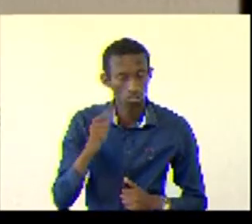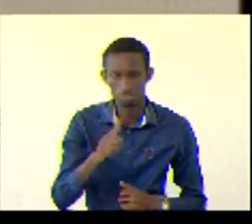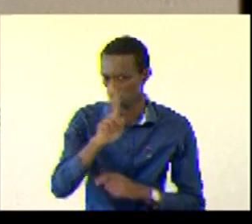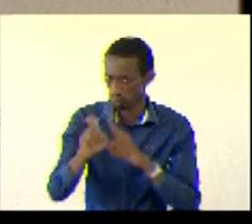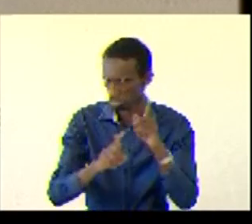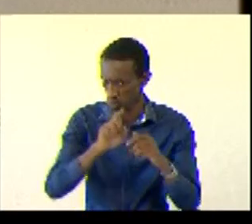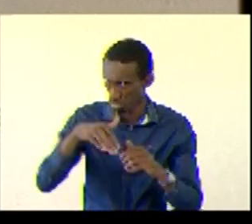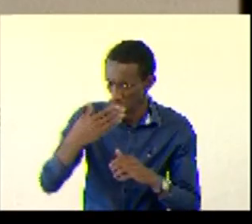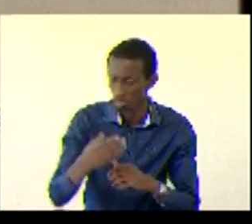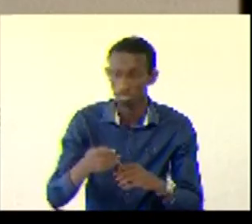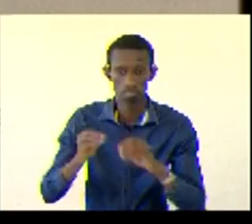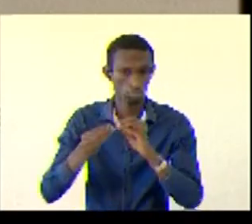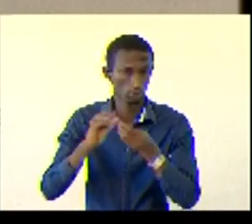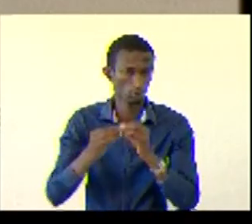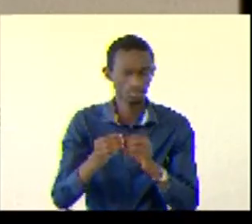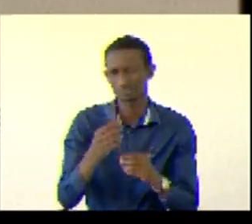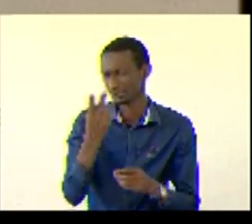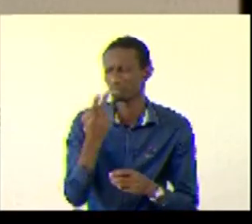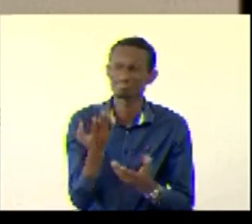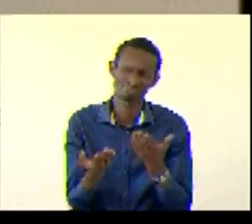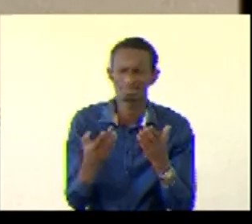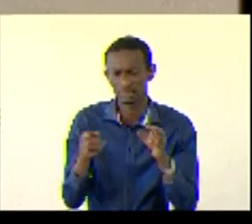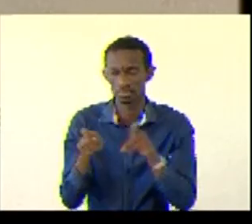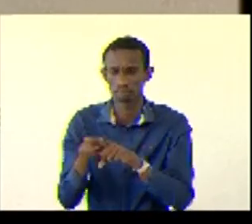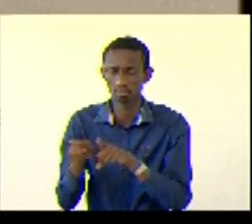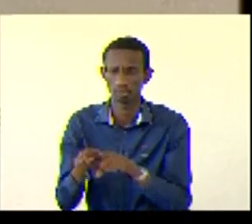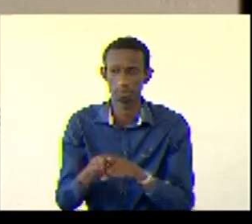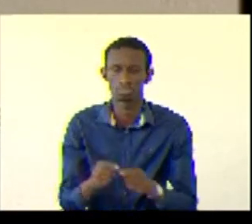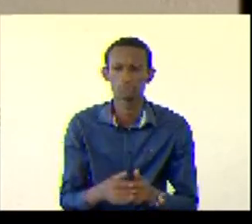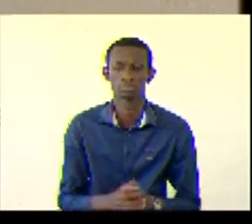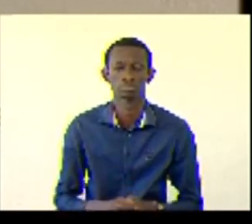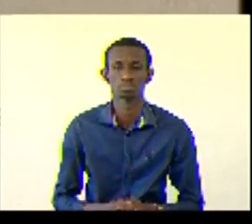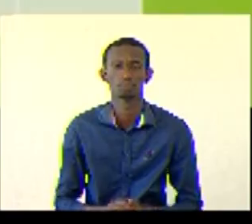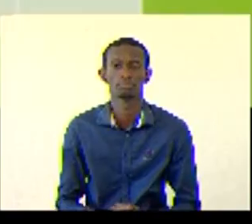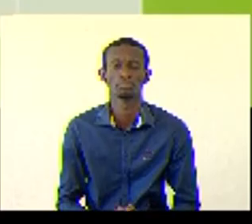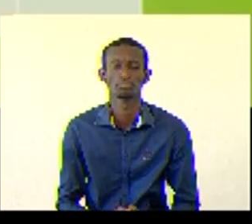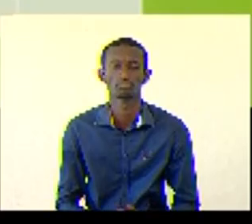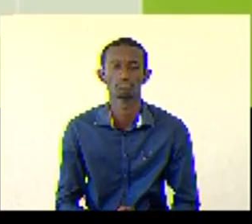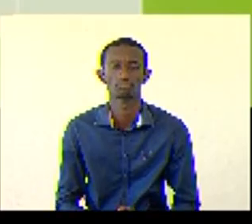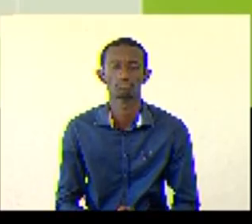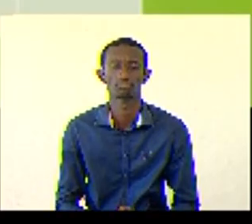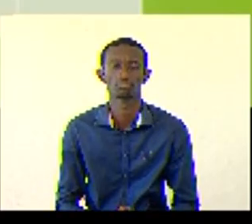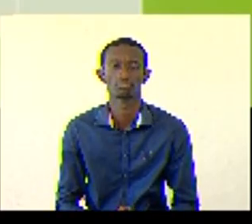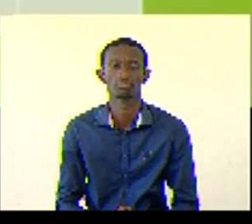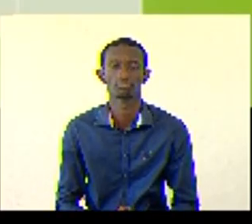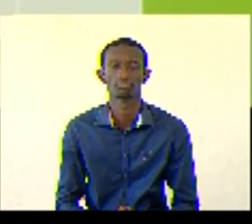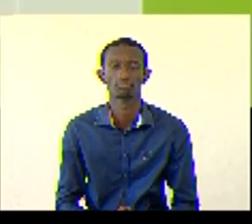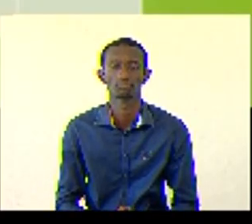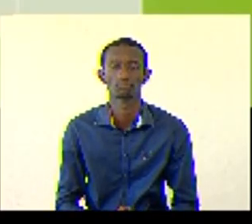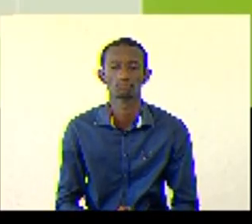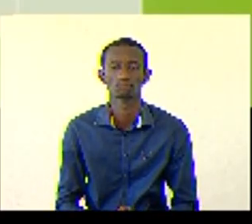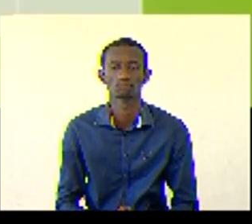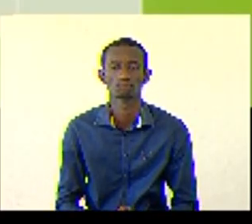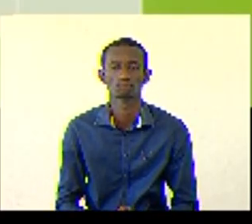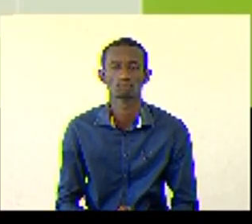question number 2, almost similar to that one. So I wouldn't expect a lot,